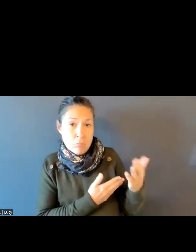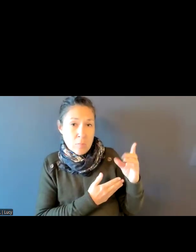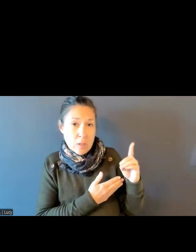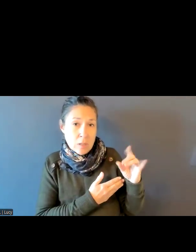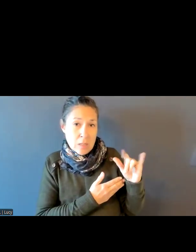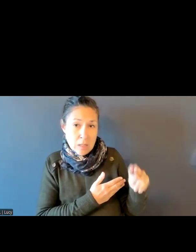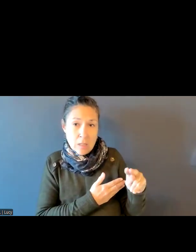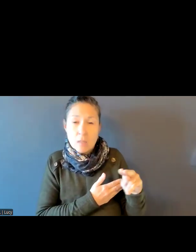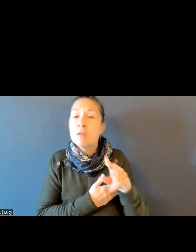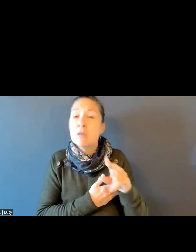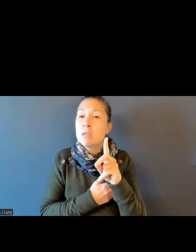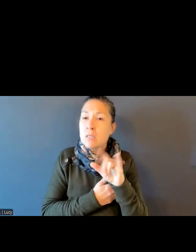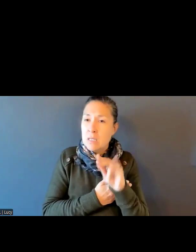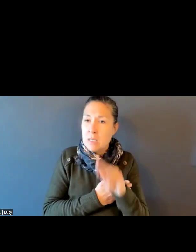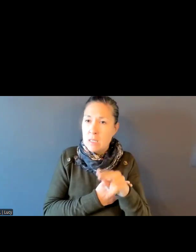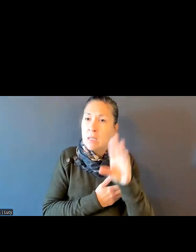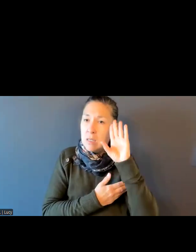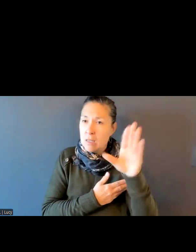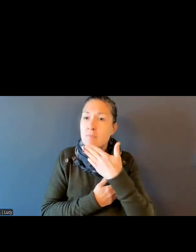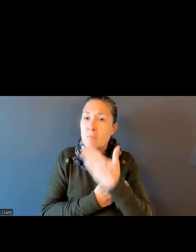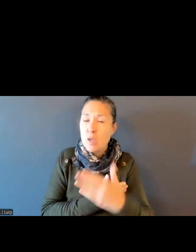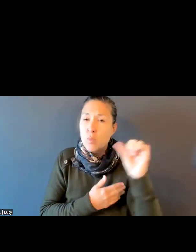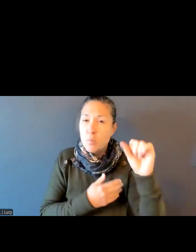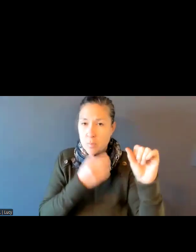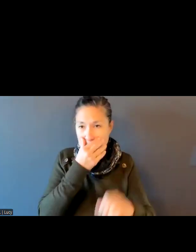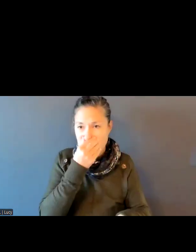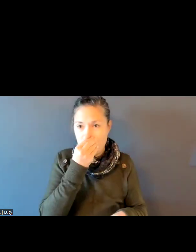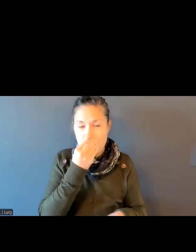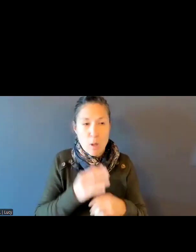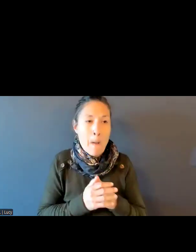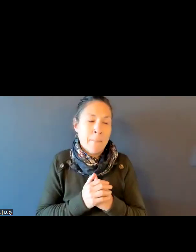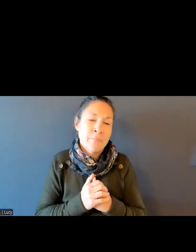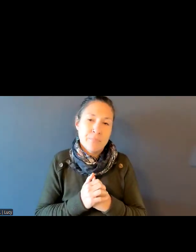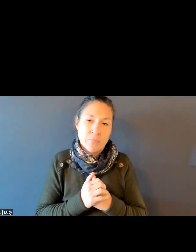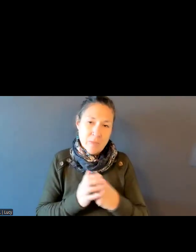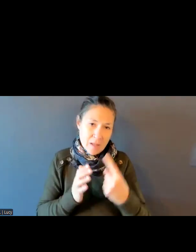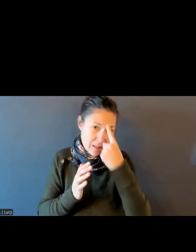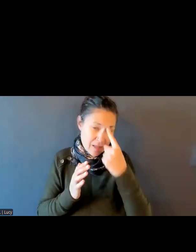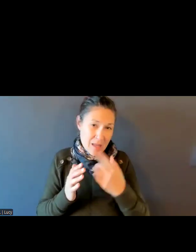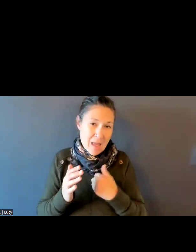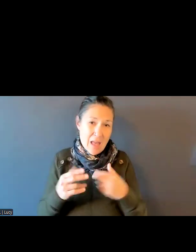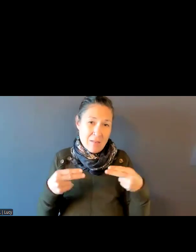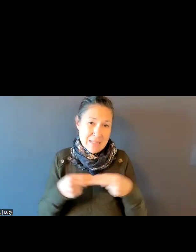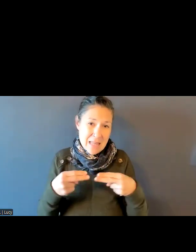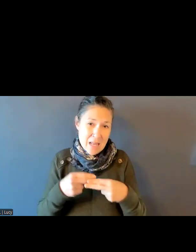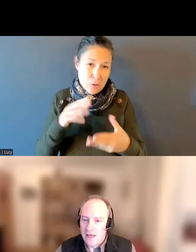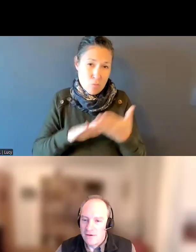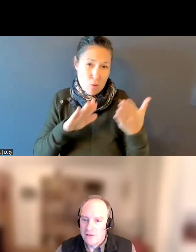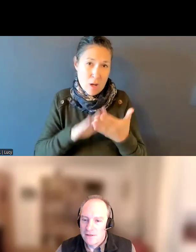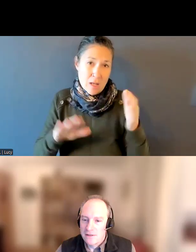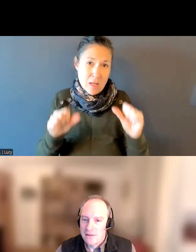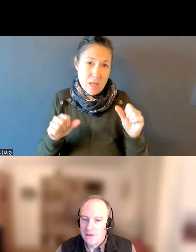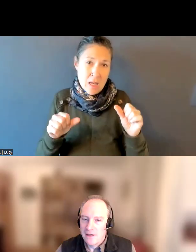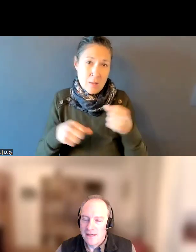Thank you, Martha. continue from here. Great, thanks. Okay, and I think I have control of the slides, so let's check that